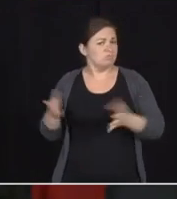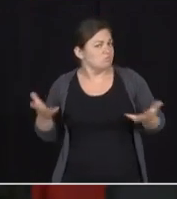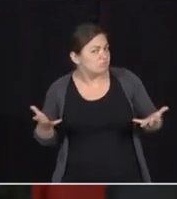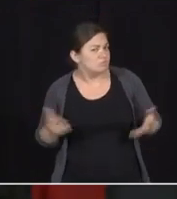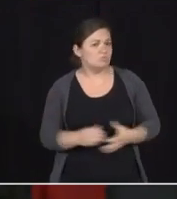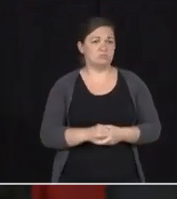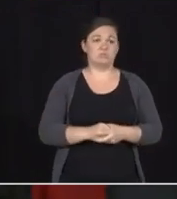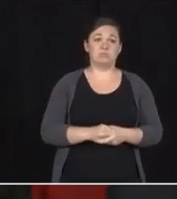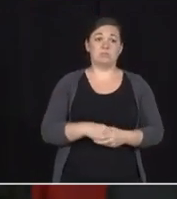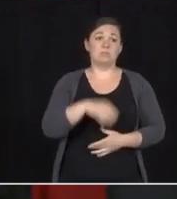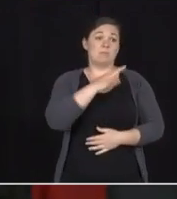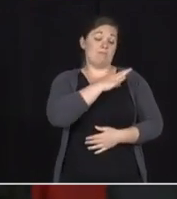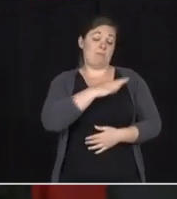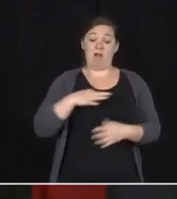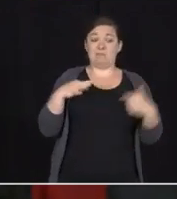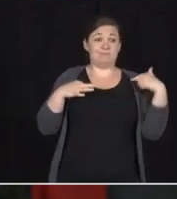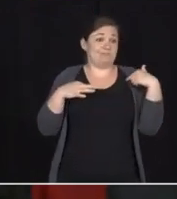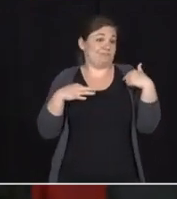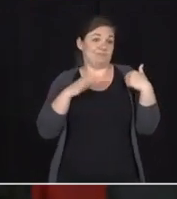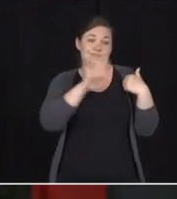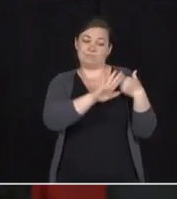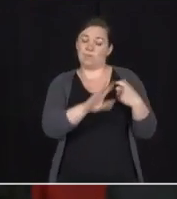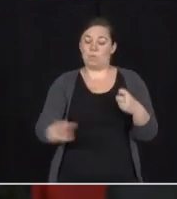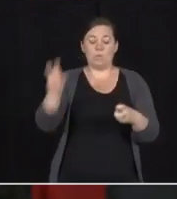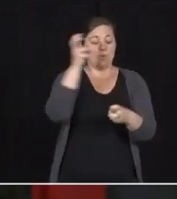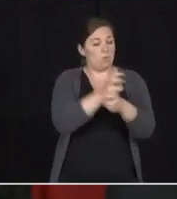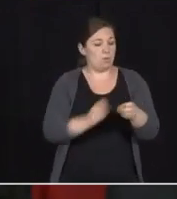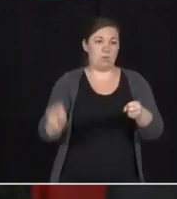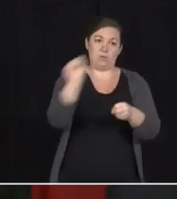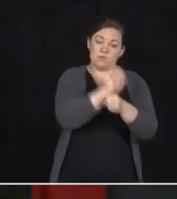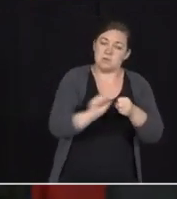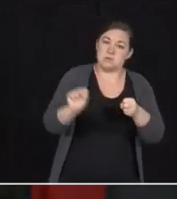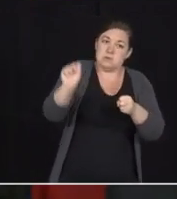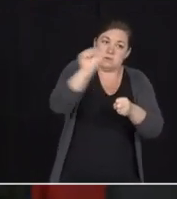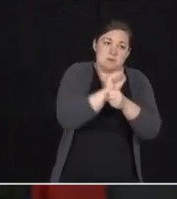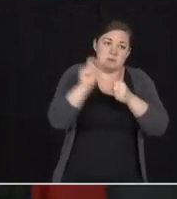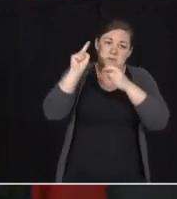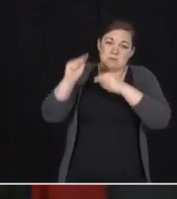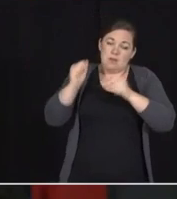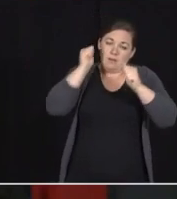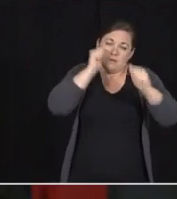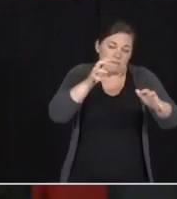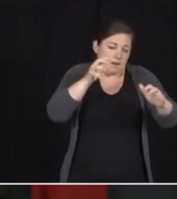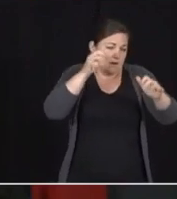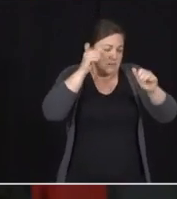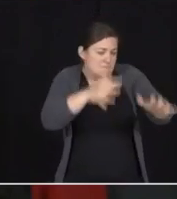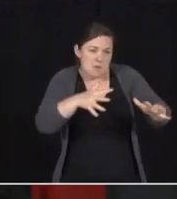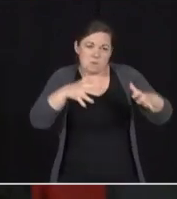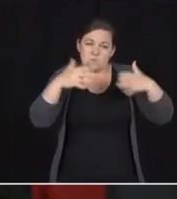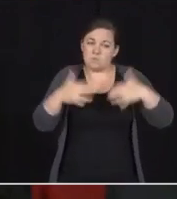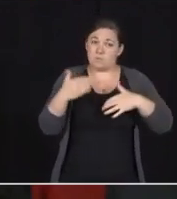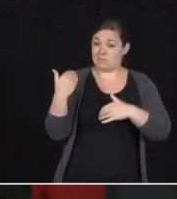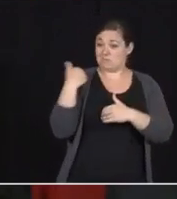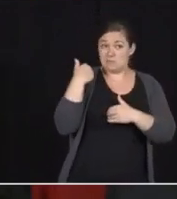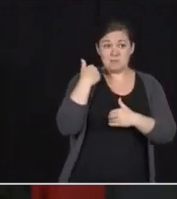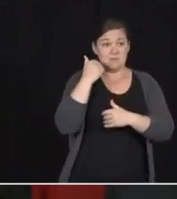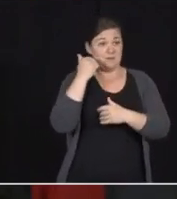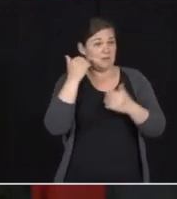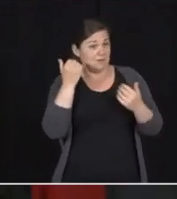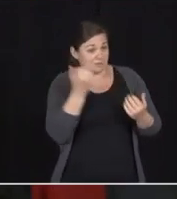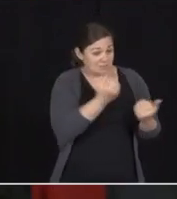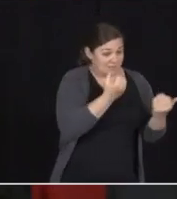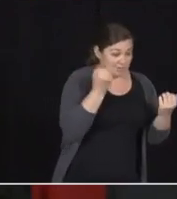He's been working hard day in and day out, every single day. I've talked to him all over the weekend, saw him again this morning.